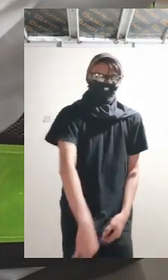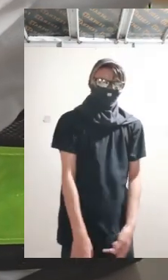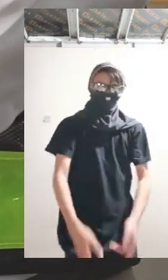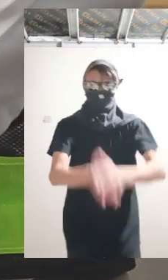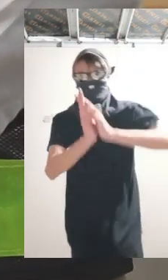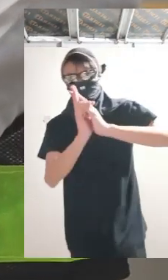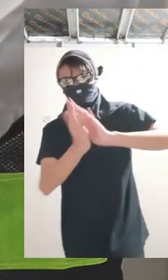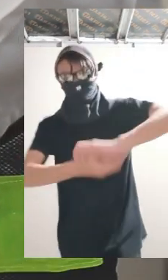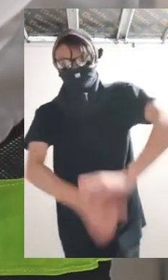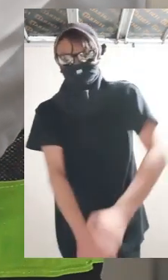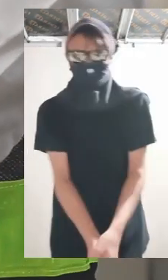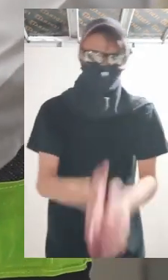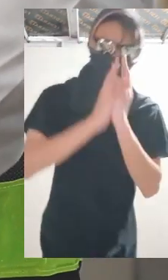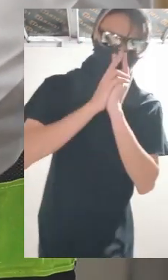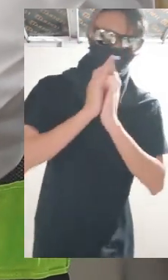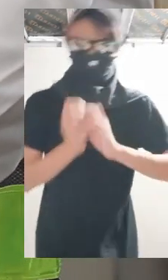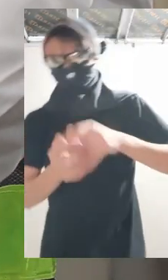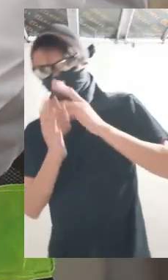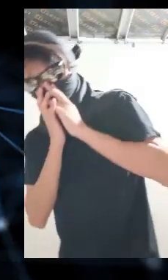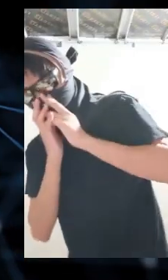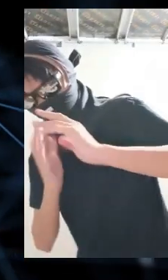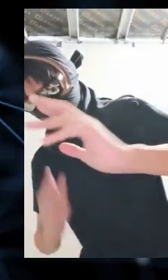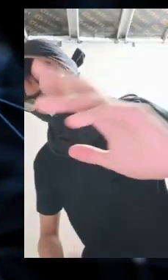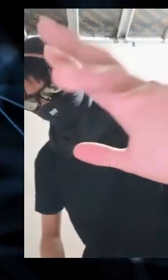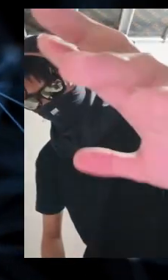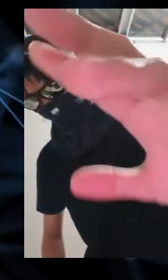Creating strategies to prevent or reduce threats.